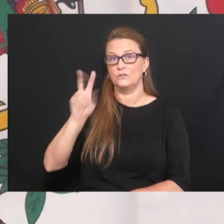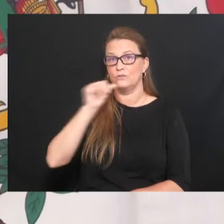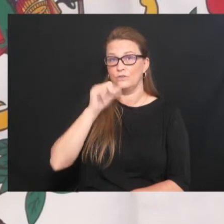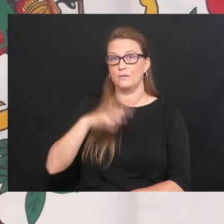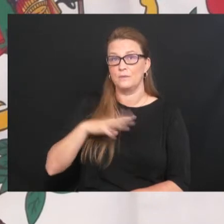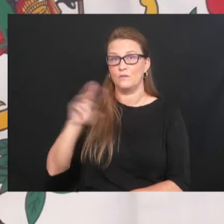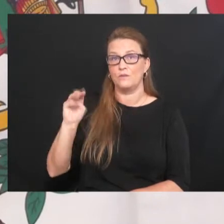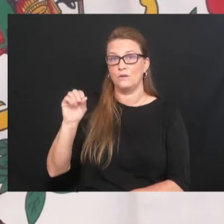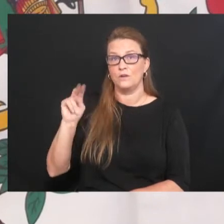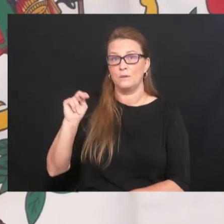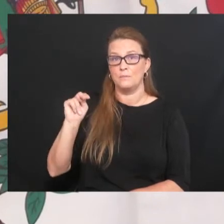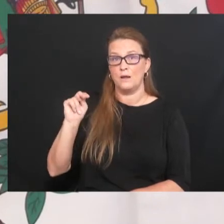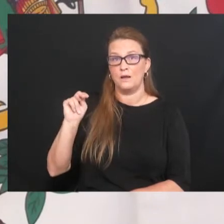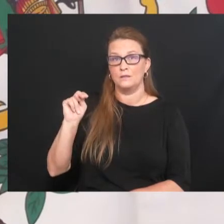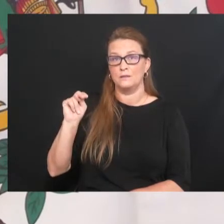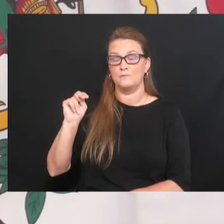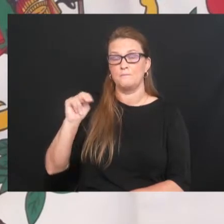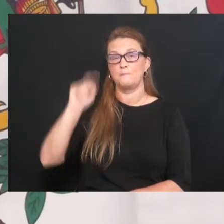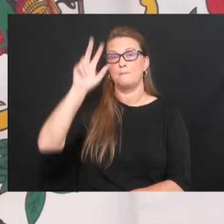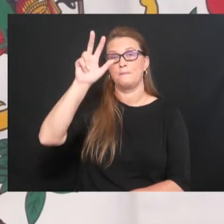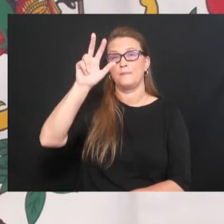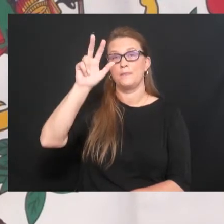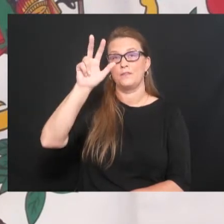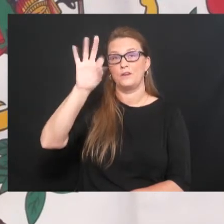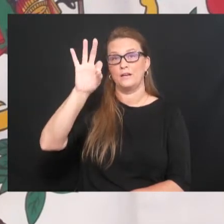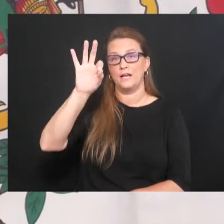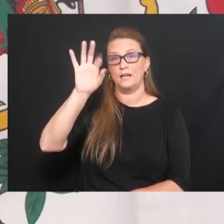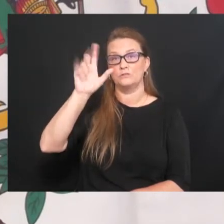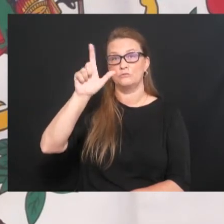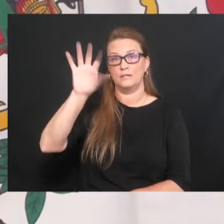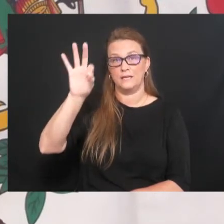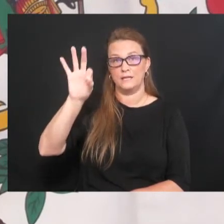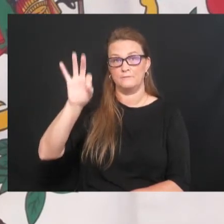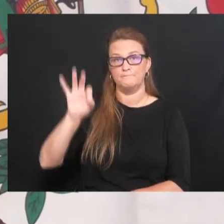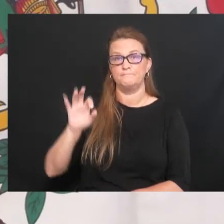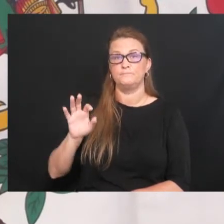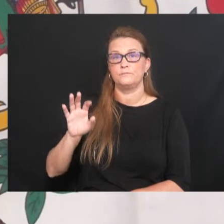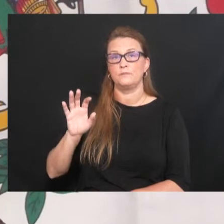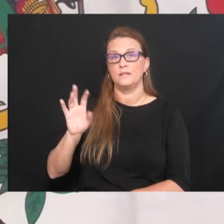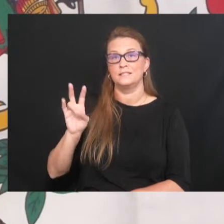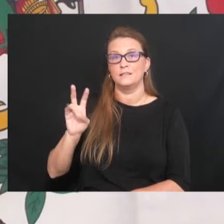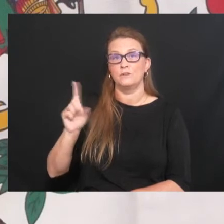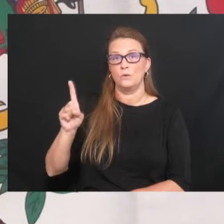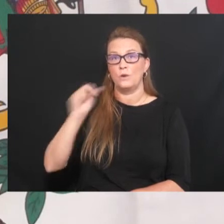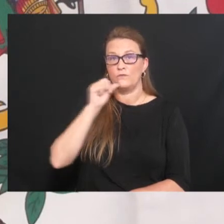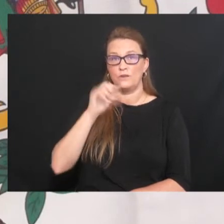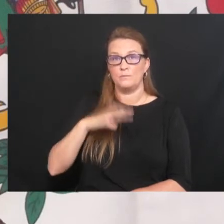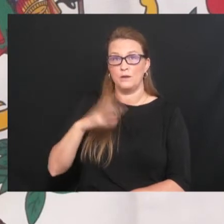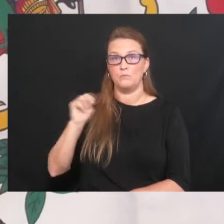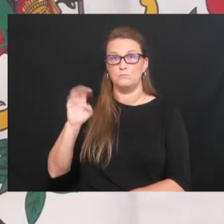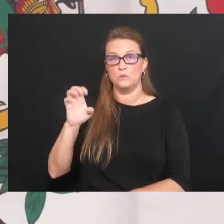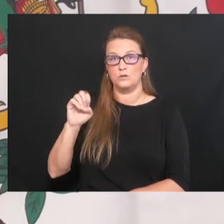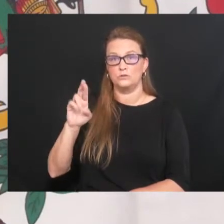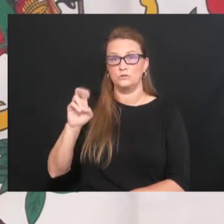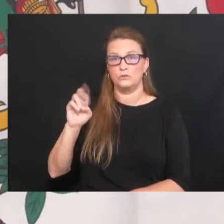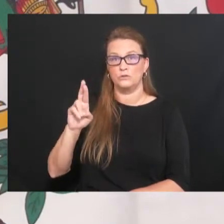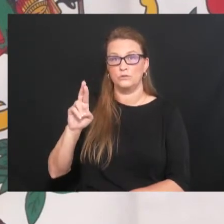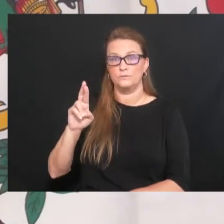from Monongalia County. The 3,929th death, a 71-year-old female from Mercer County.